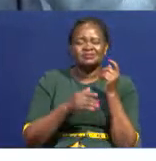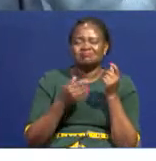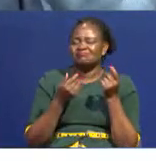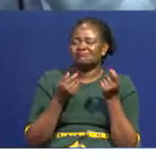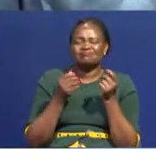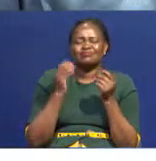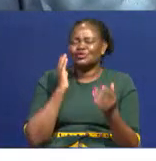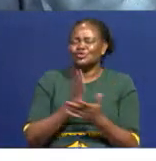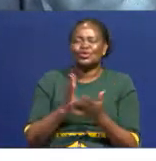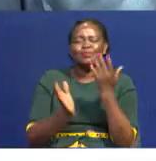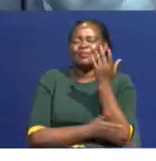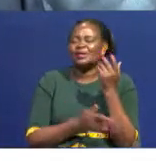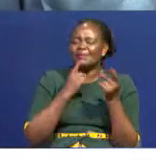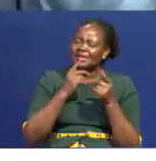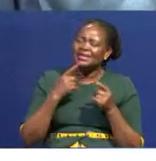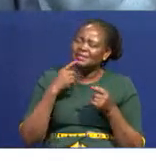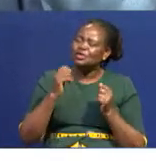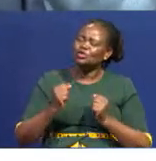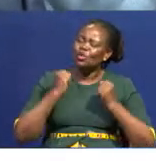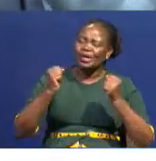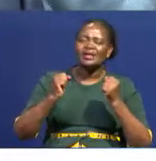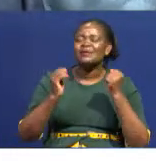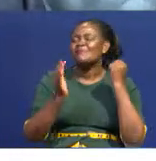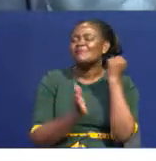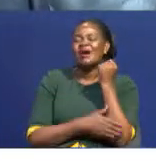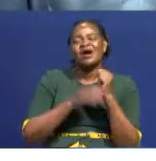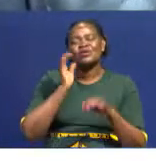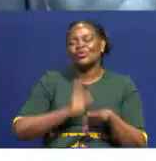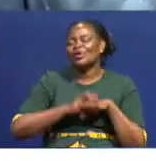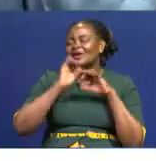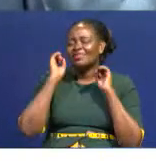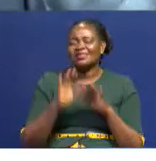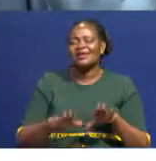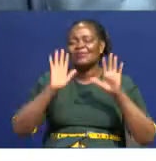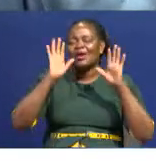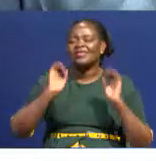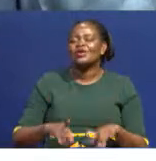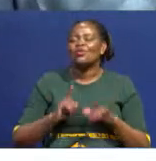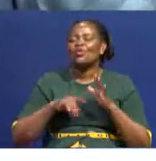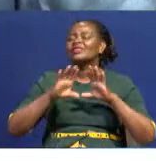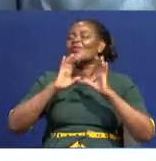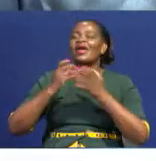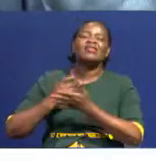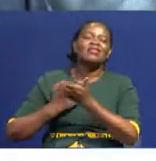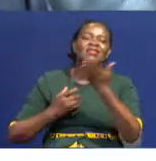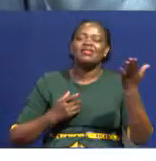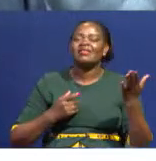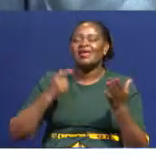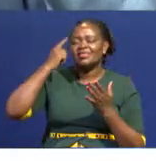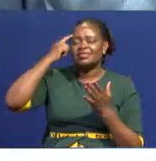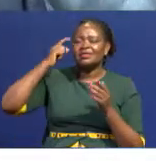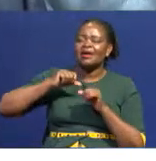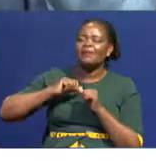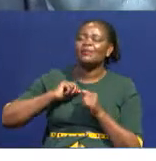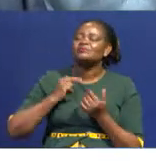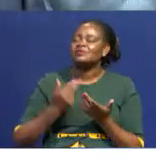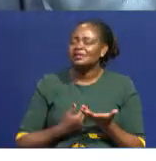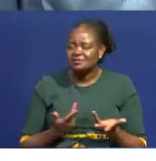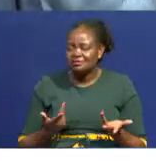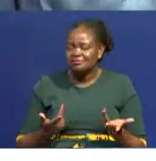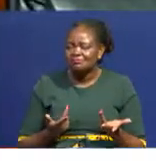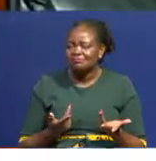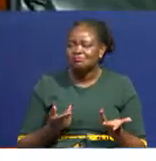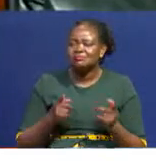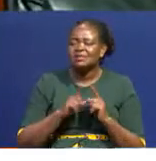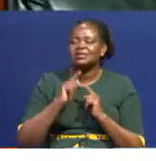out broadly and say this is bad, irrespective of what the world outside there would think about the Kenyan